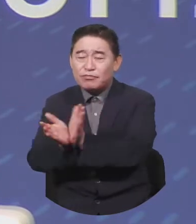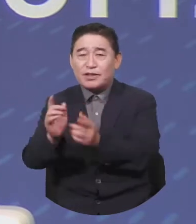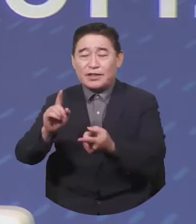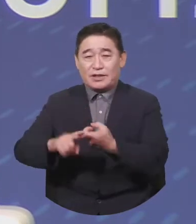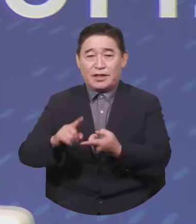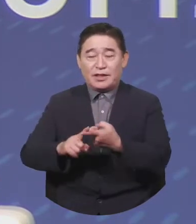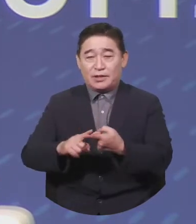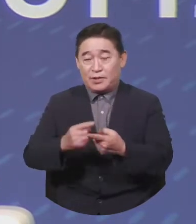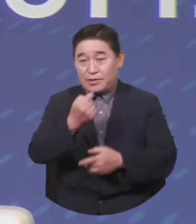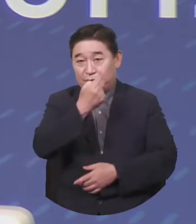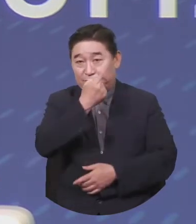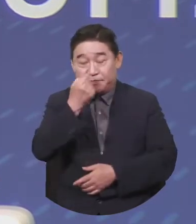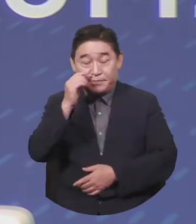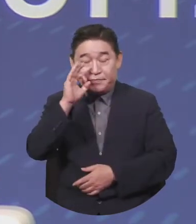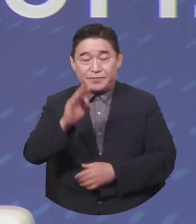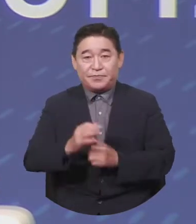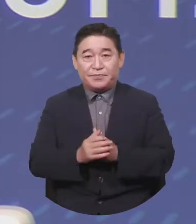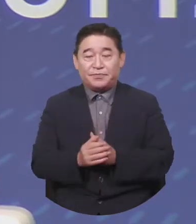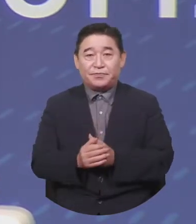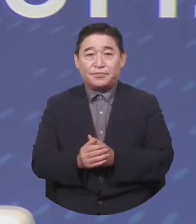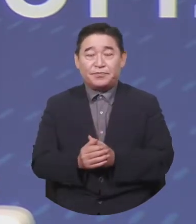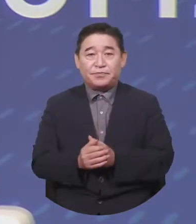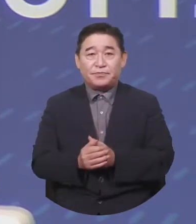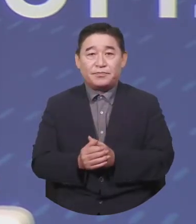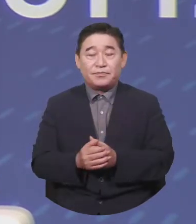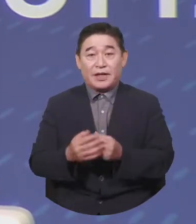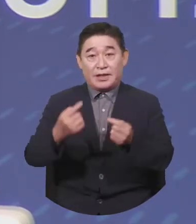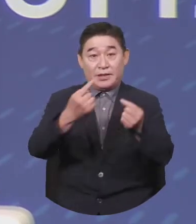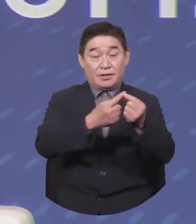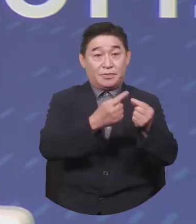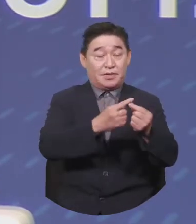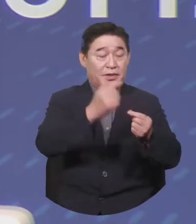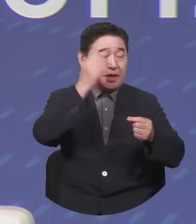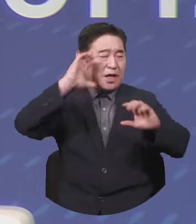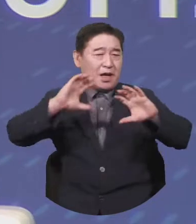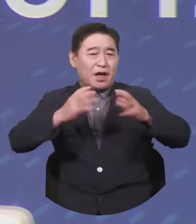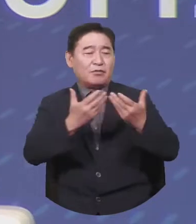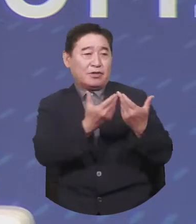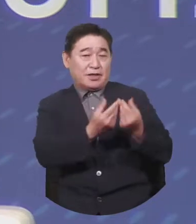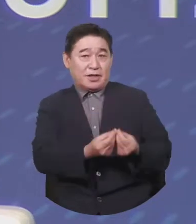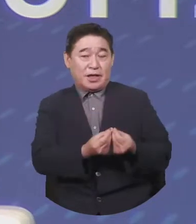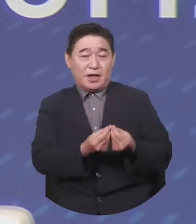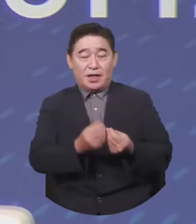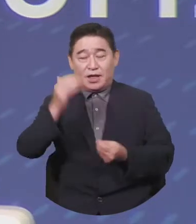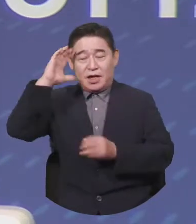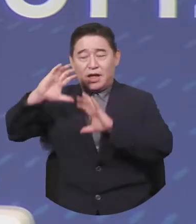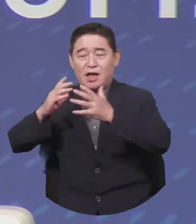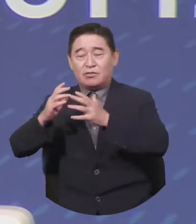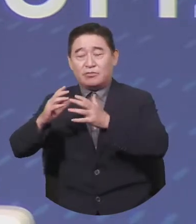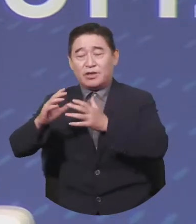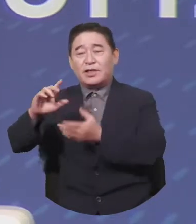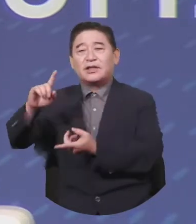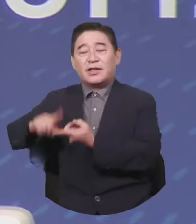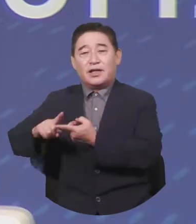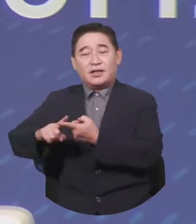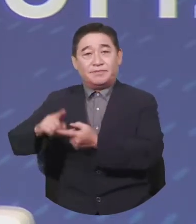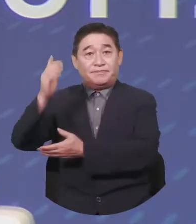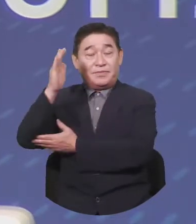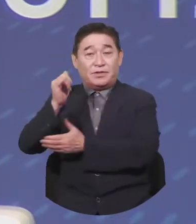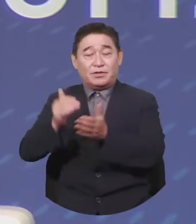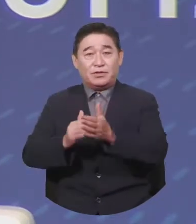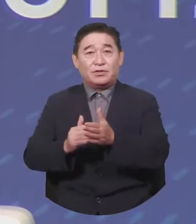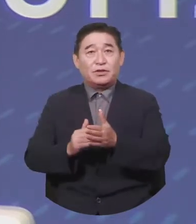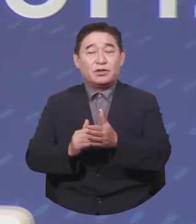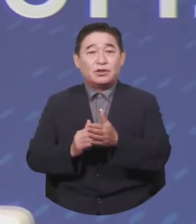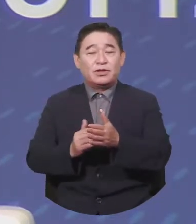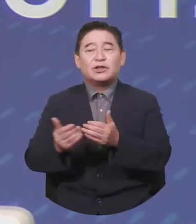Korean perspective, or the Korean in the model of, from the recipient to a donor. And now,